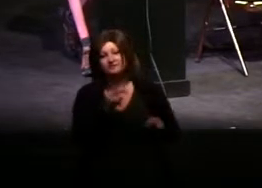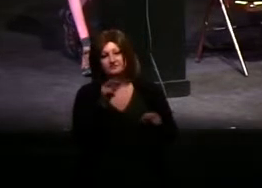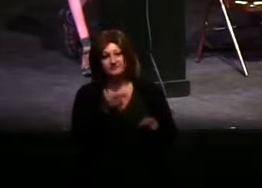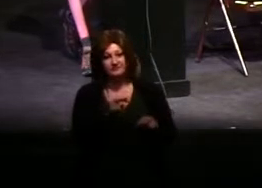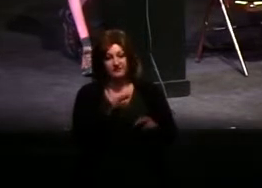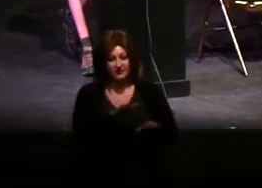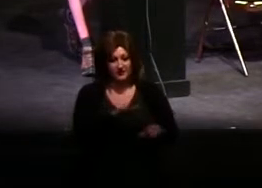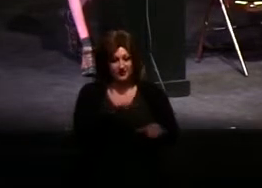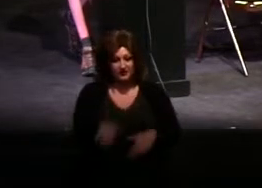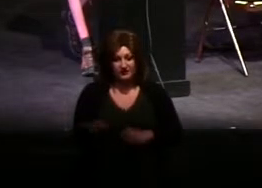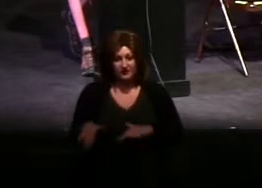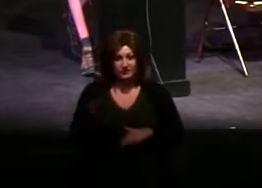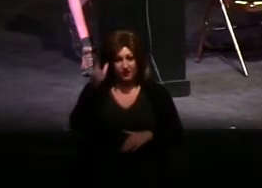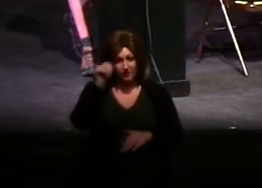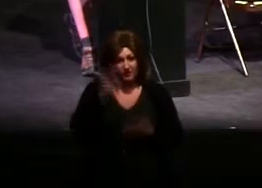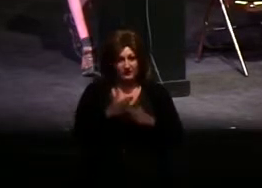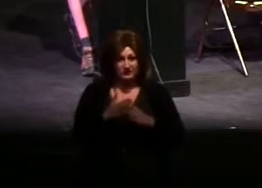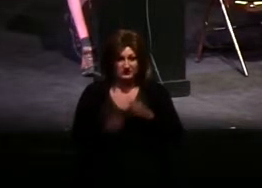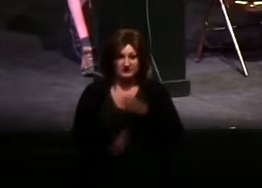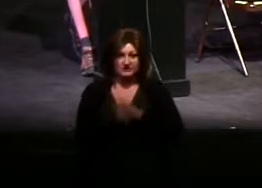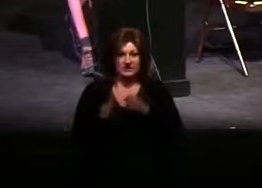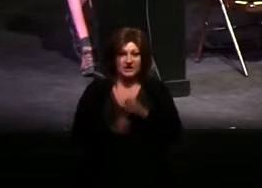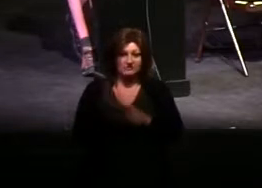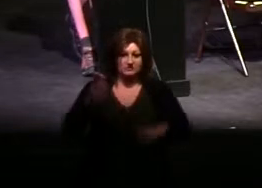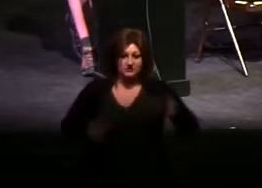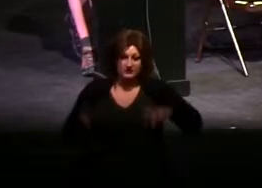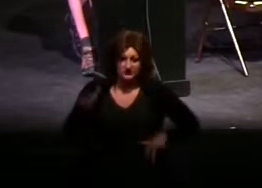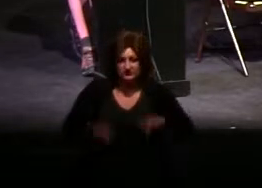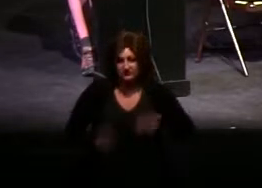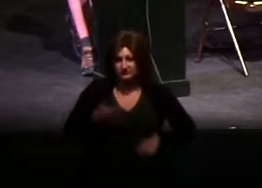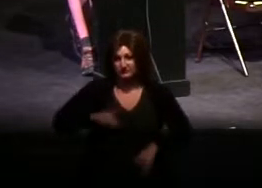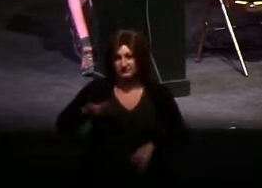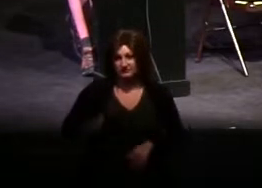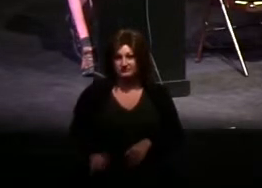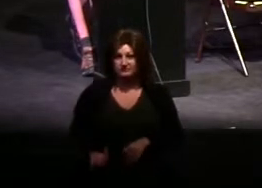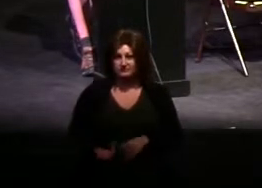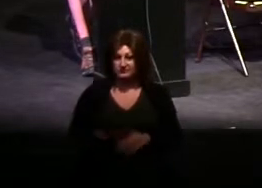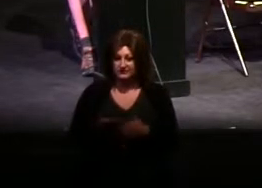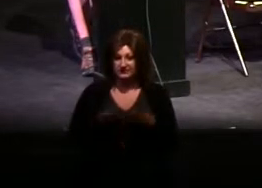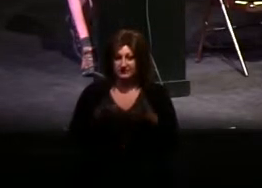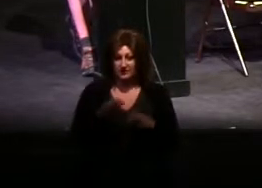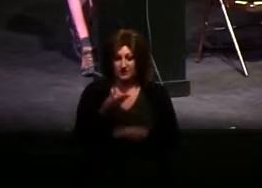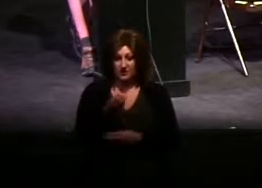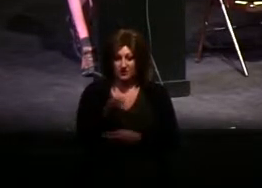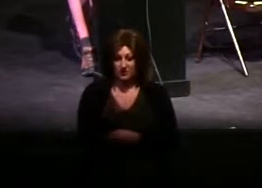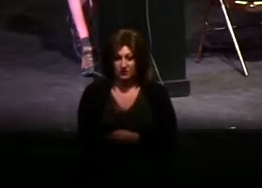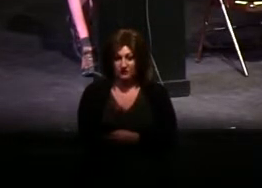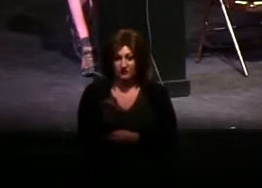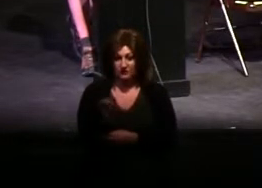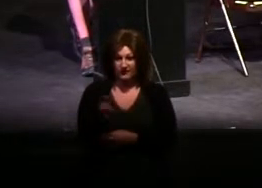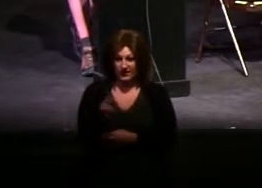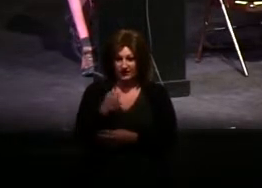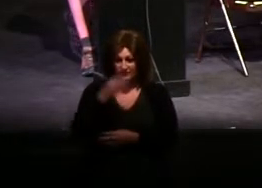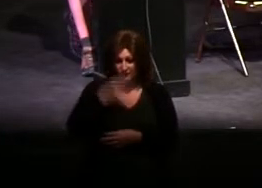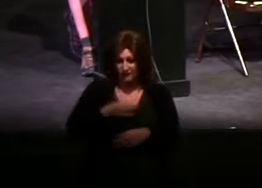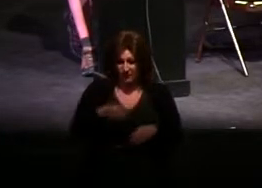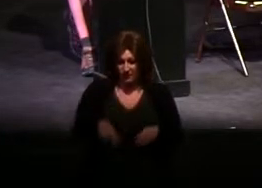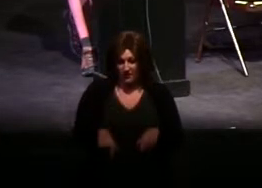he'd once watched her calm a horse that had become dangerously upset when somehow the hoof and ankle of a front